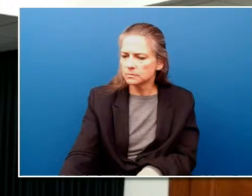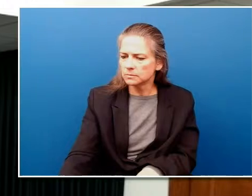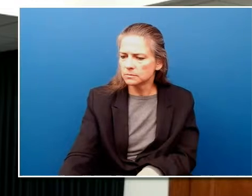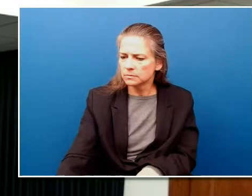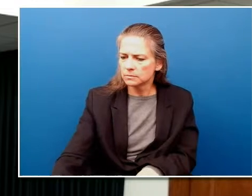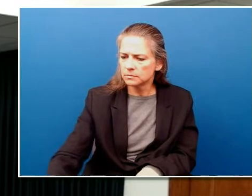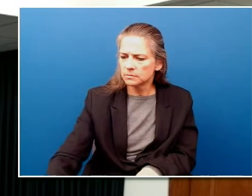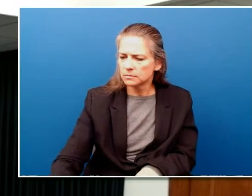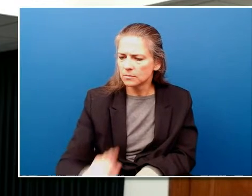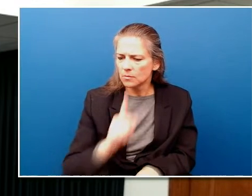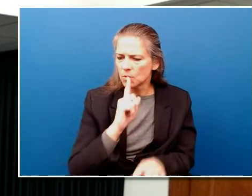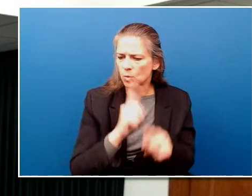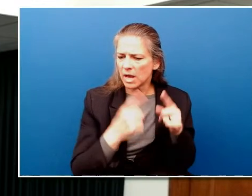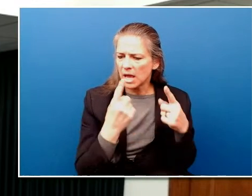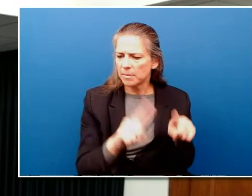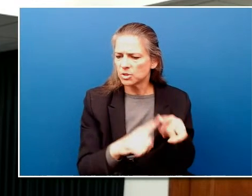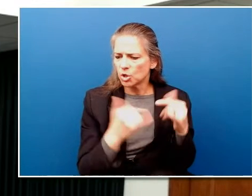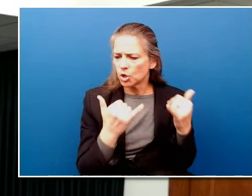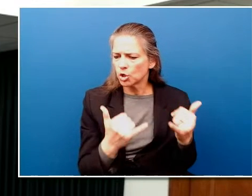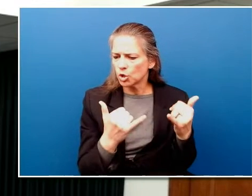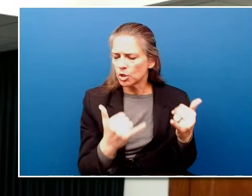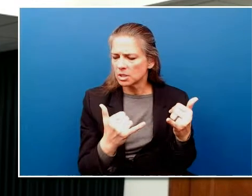current budget proposal.